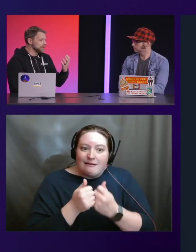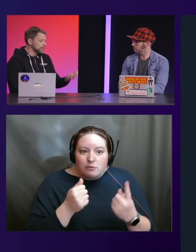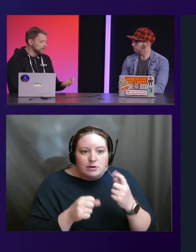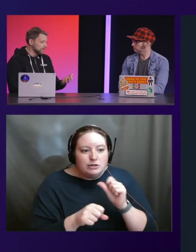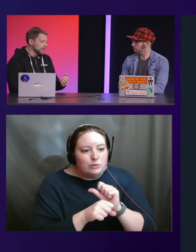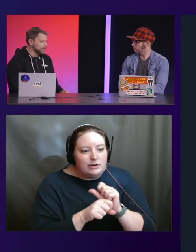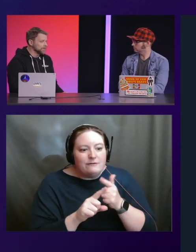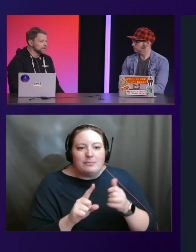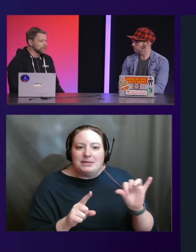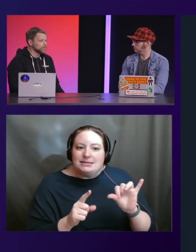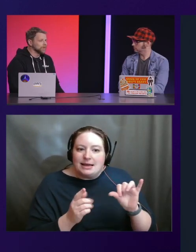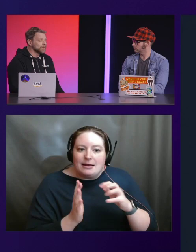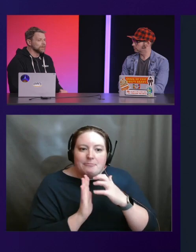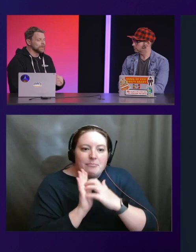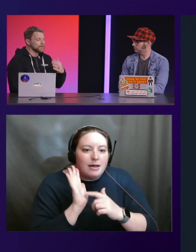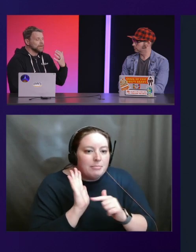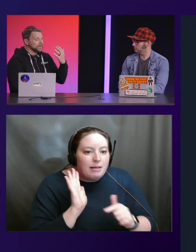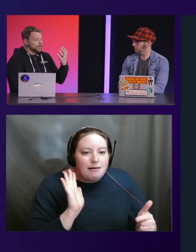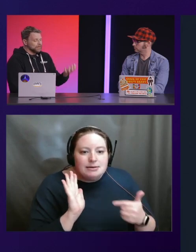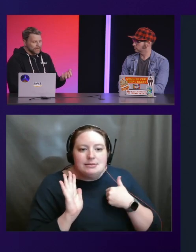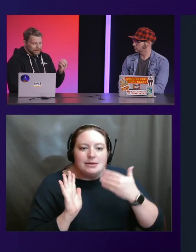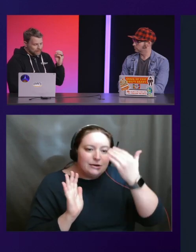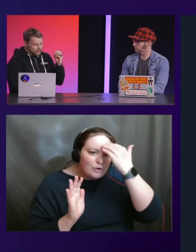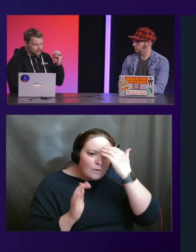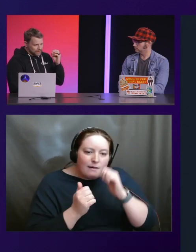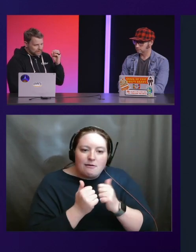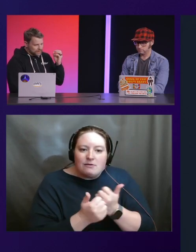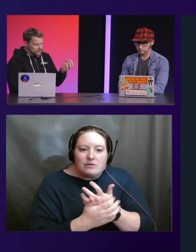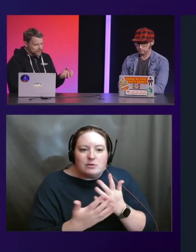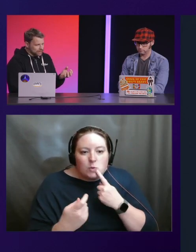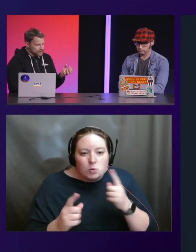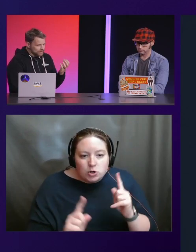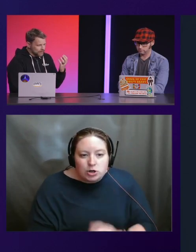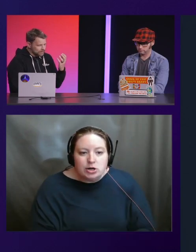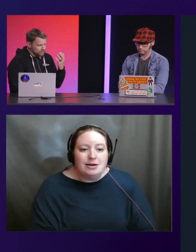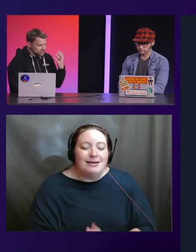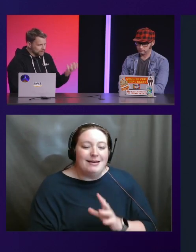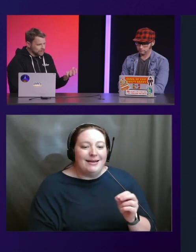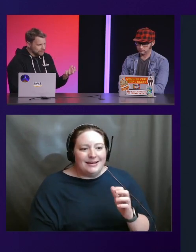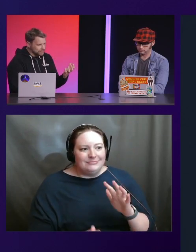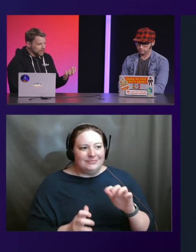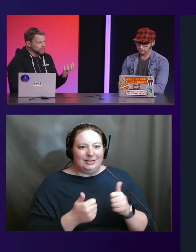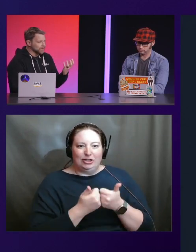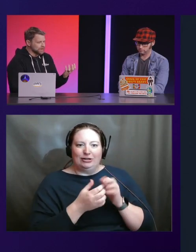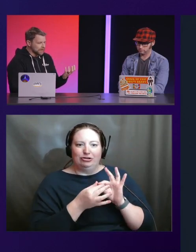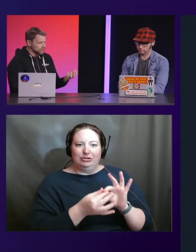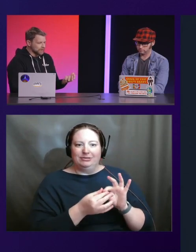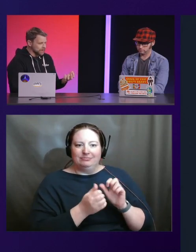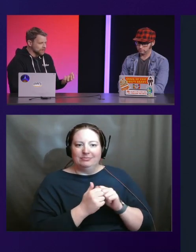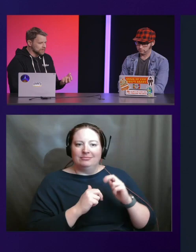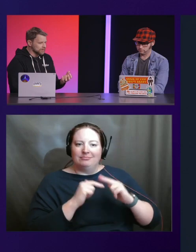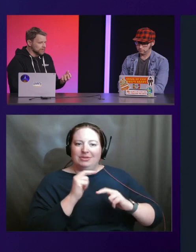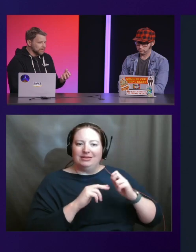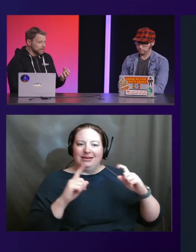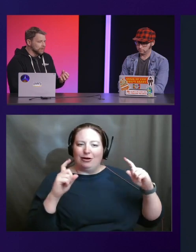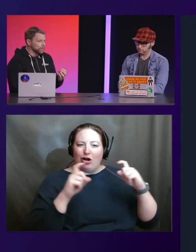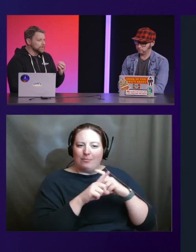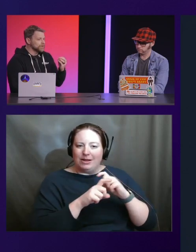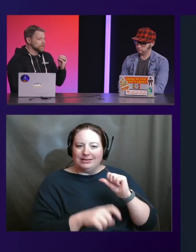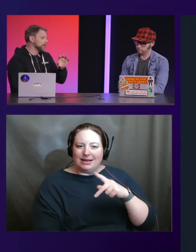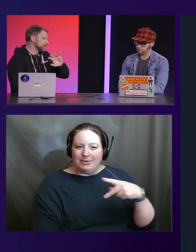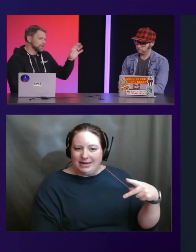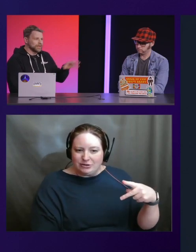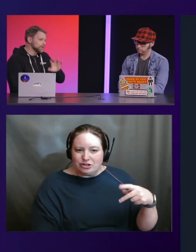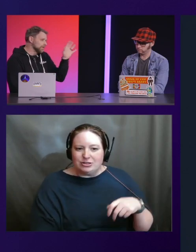pipelines. They know how things are going to work. And then finally, there's just the challenges around building complex applications and,